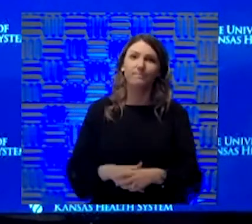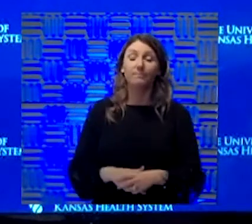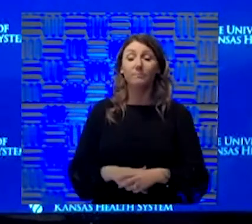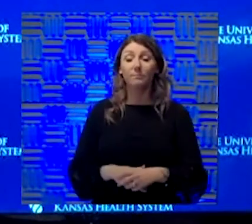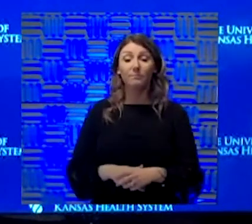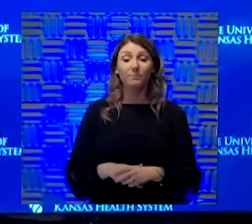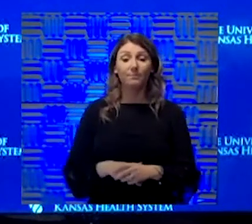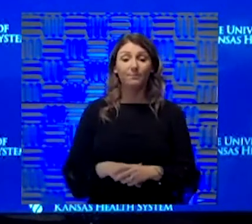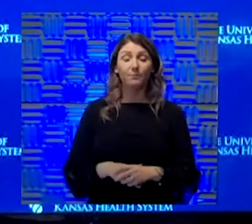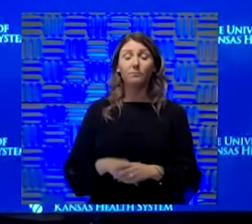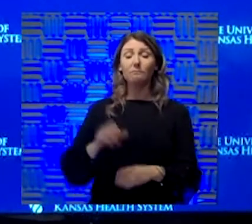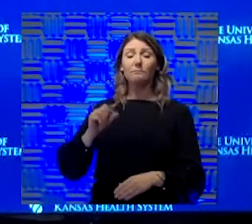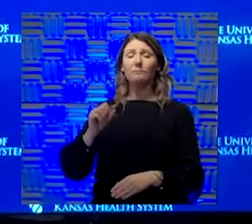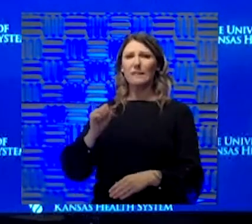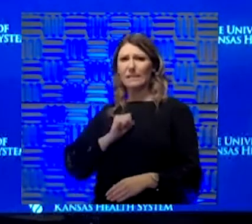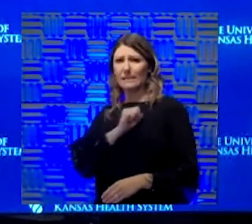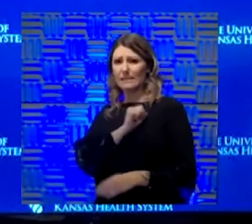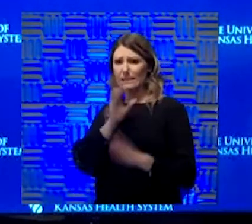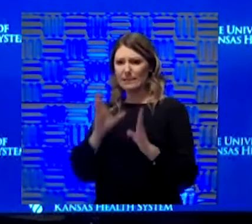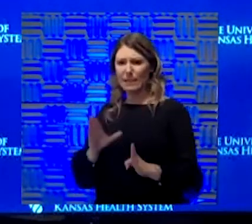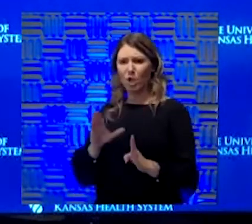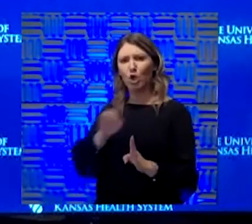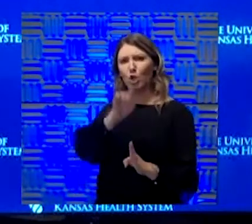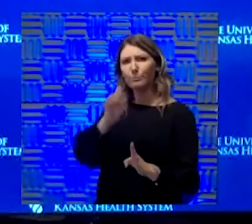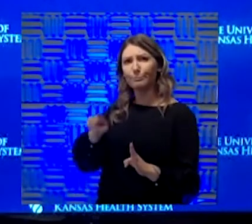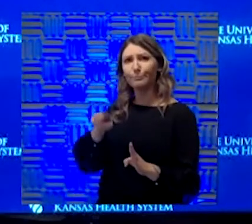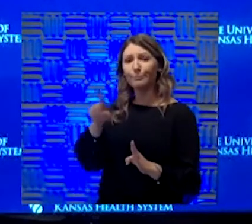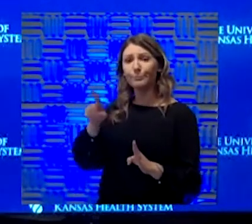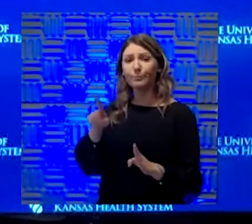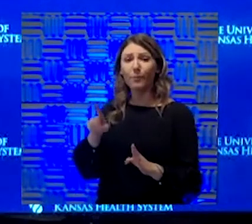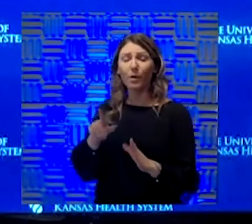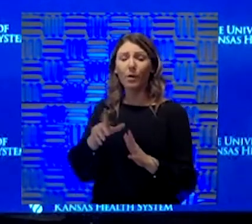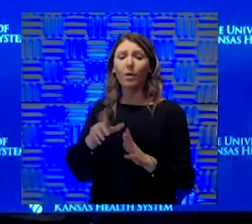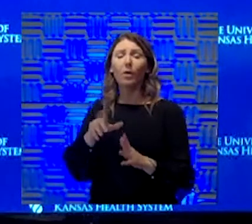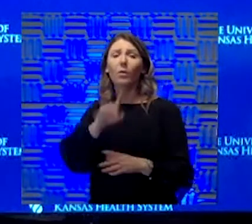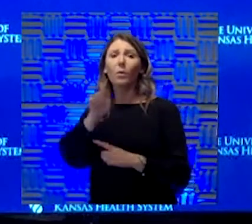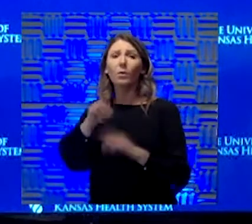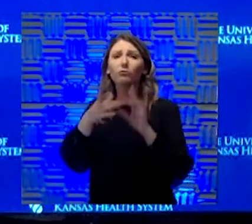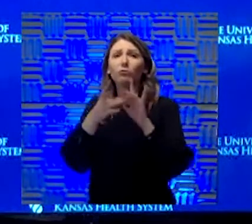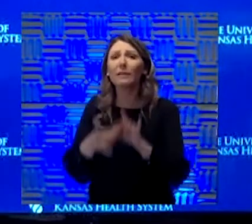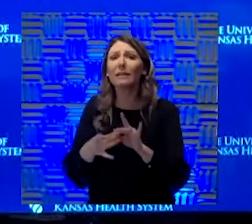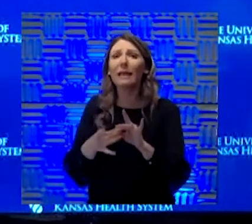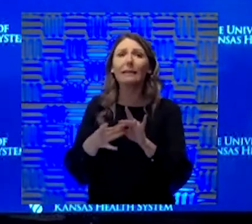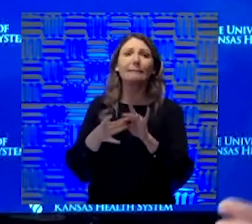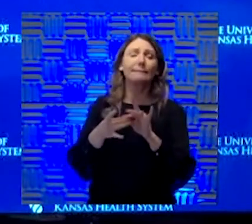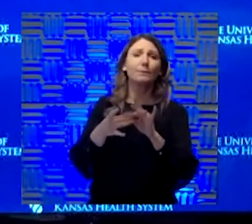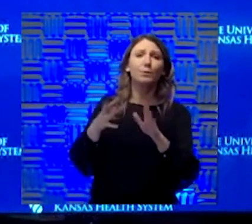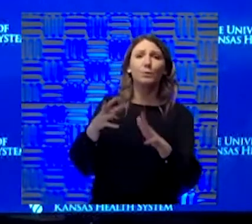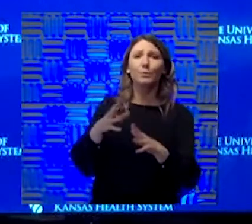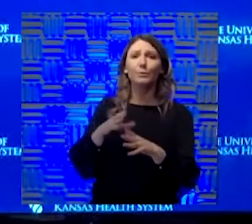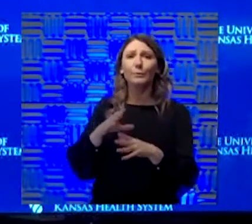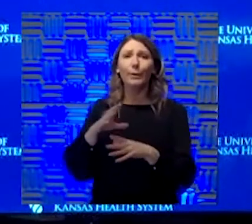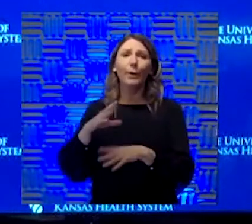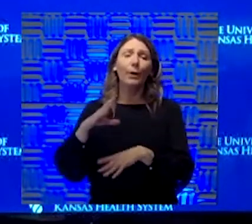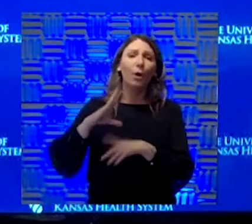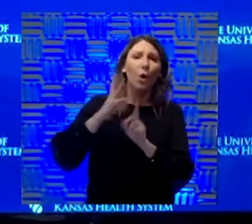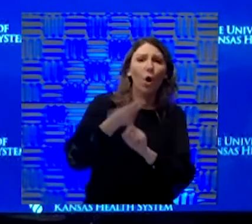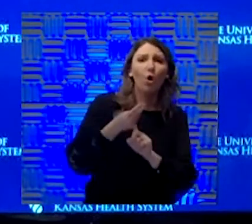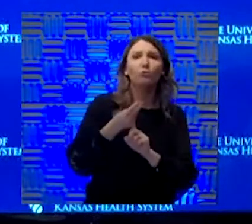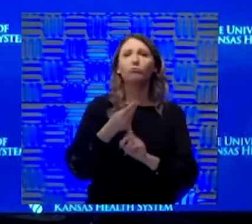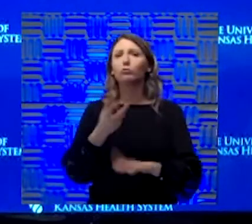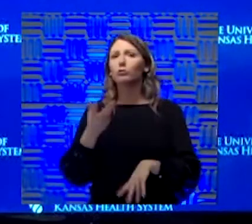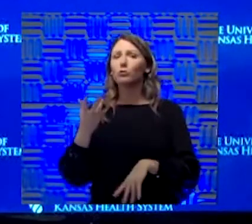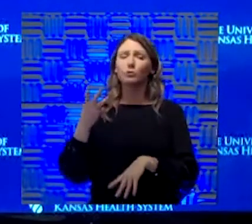So, Senator, from the standpoint of the question of racial disparities, or ethnic or any other type of economic disparities, and how that